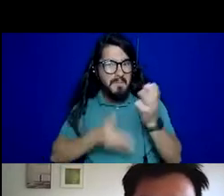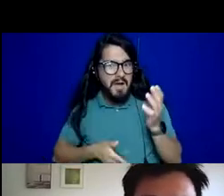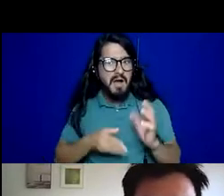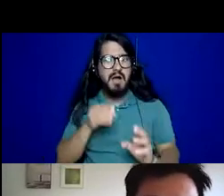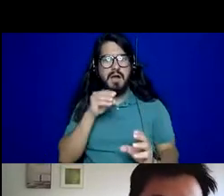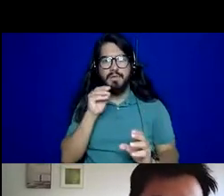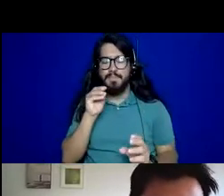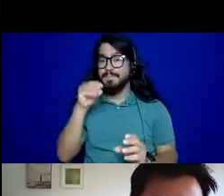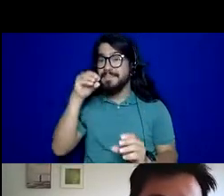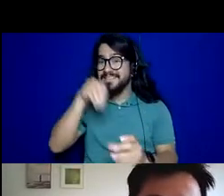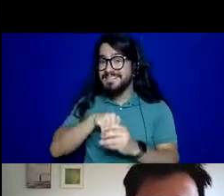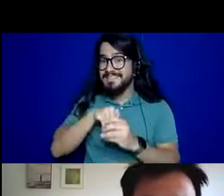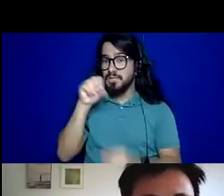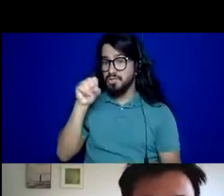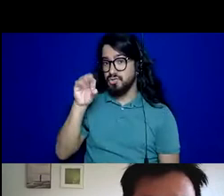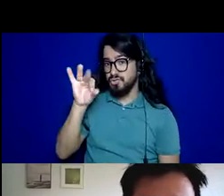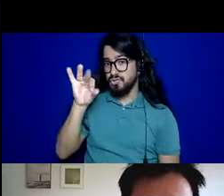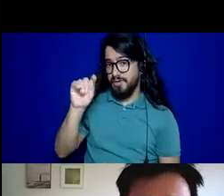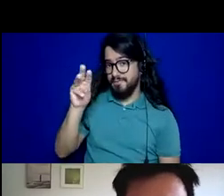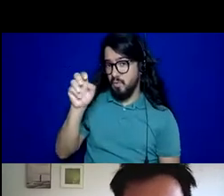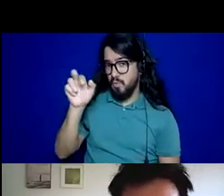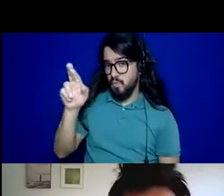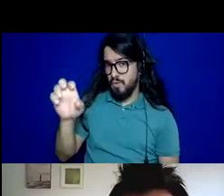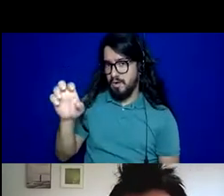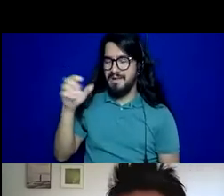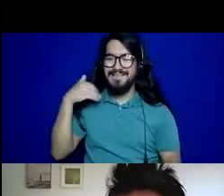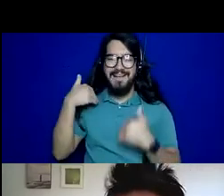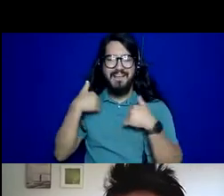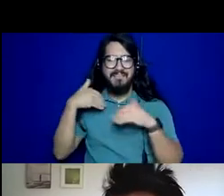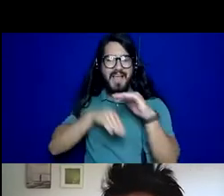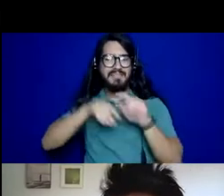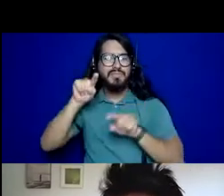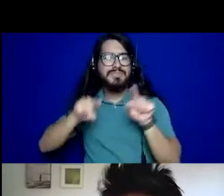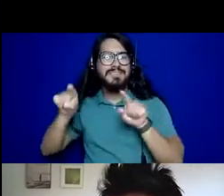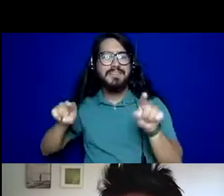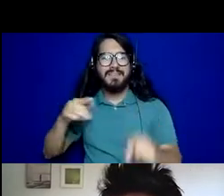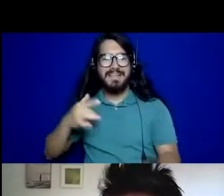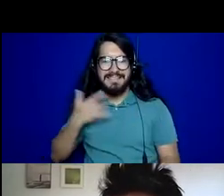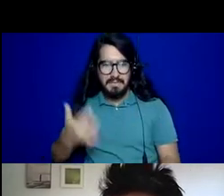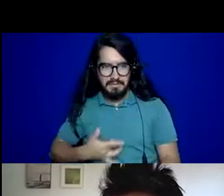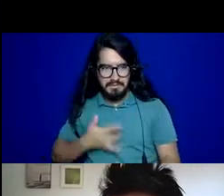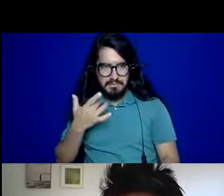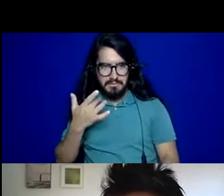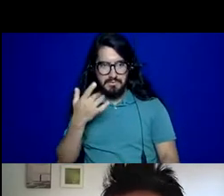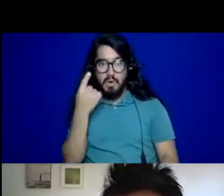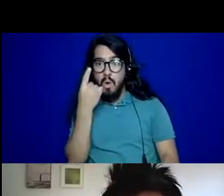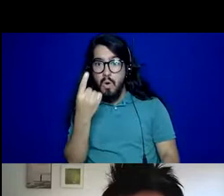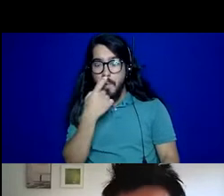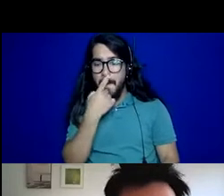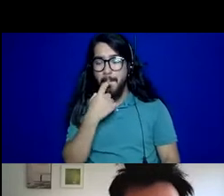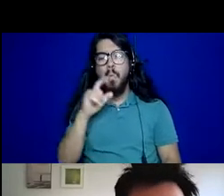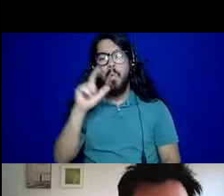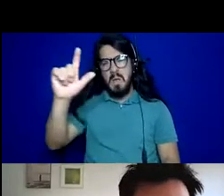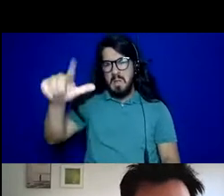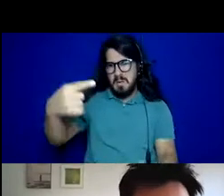there's software on our devices that have access to different sensors. So one way to turn them off, we'll take a look